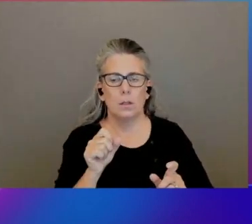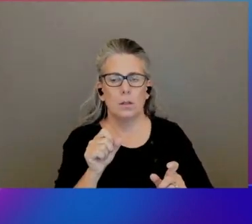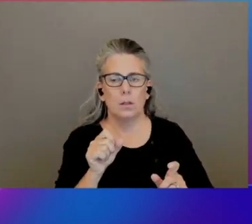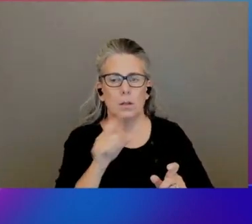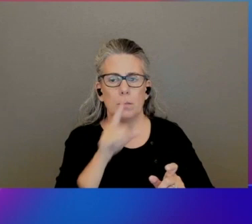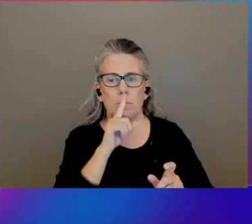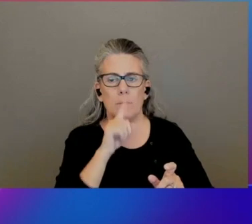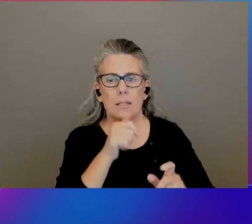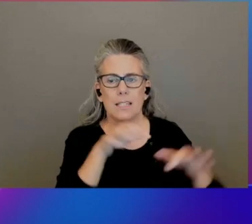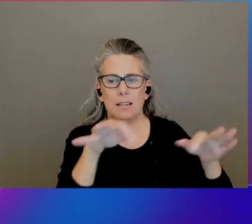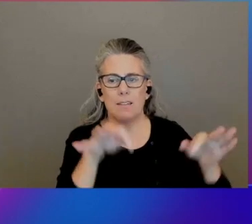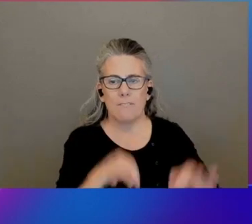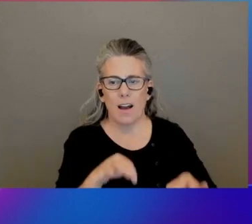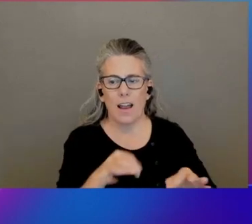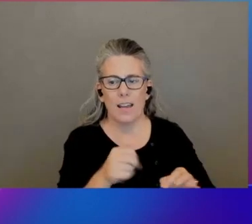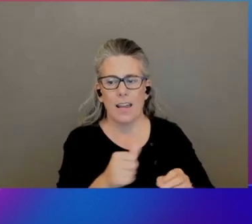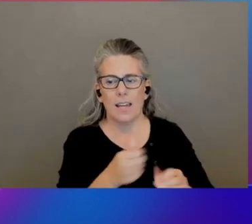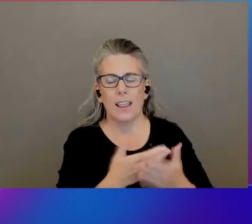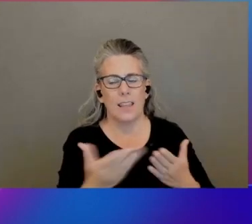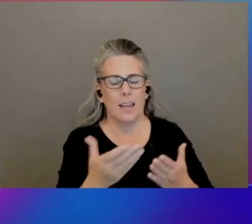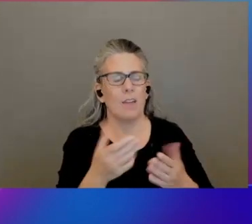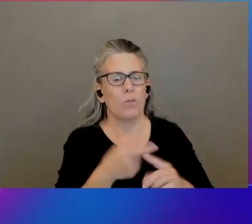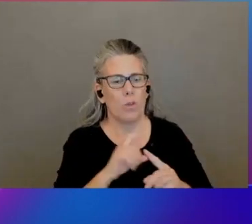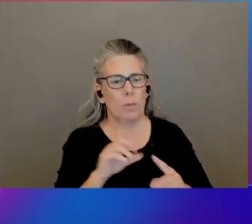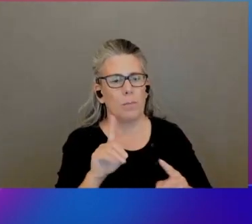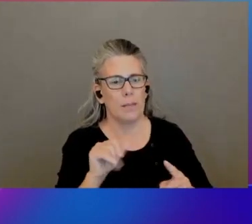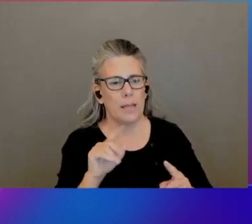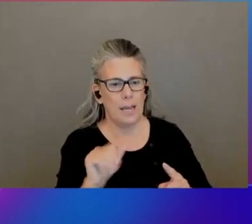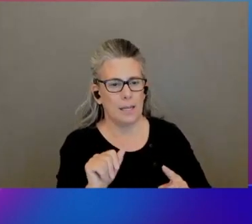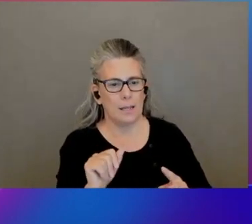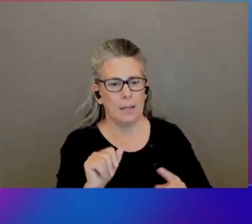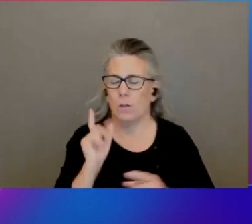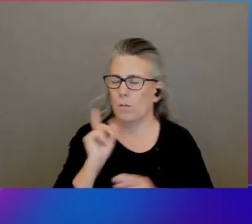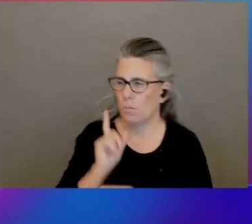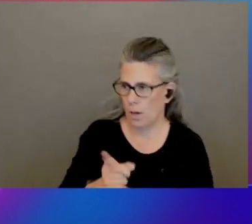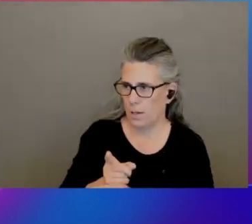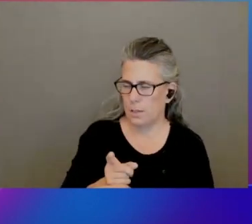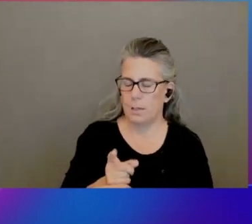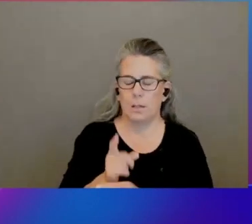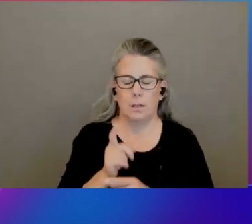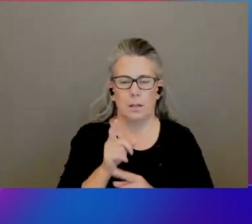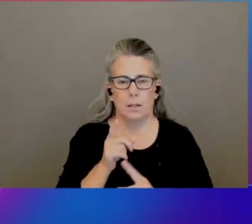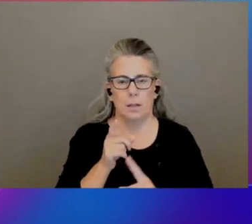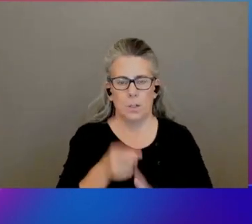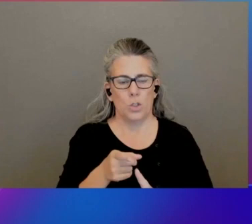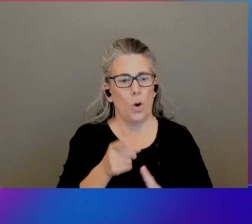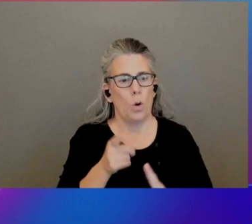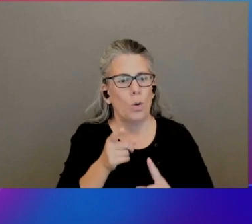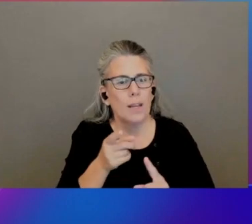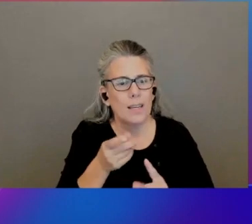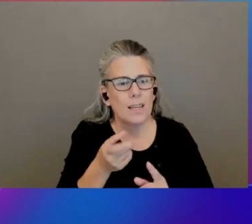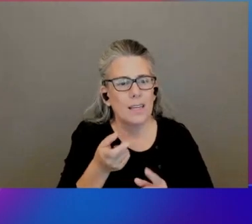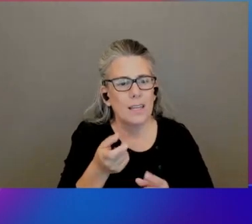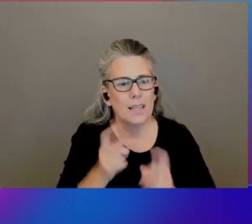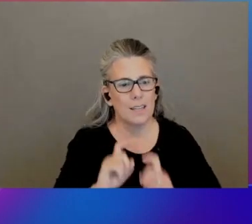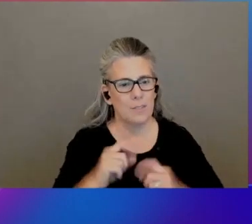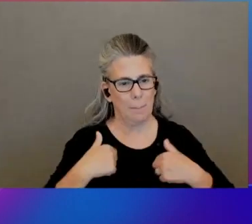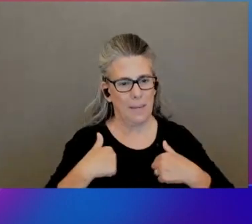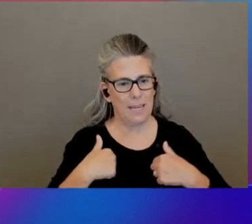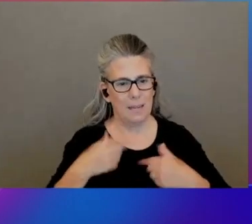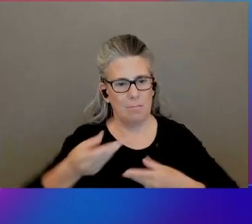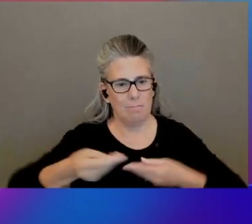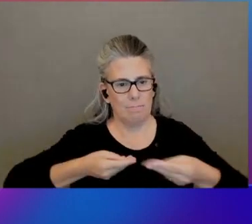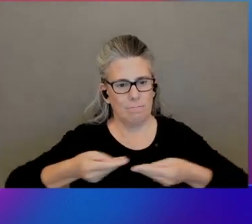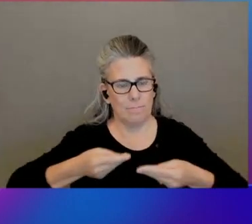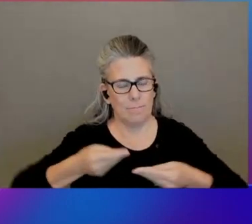correct. Yeah, and so it is immediately kind of giving me some of these insights of what actually matters. That's pretty fascinating. I could